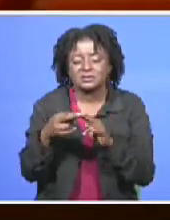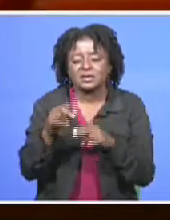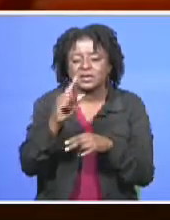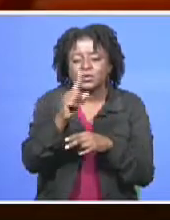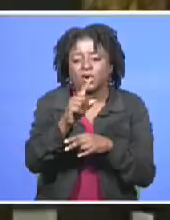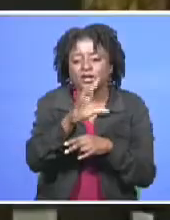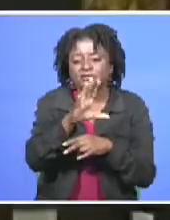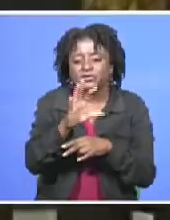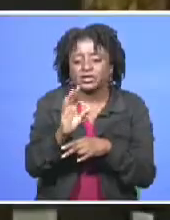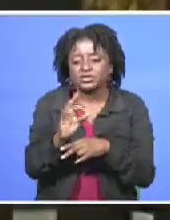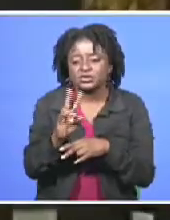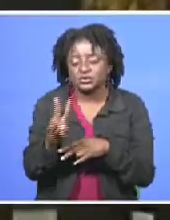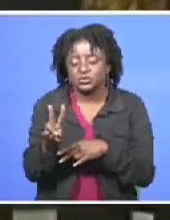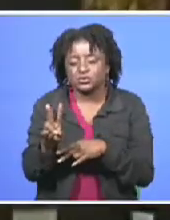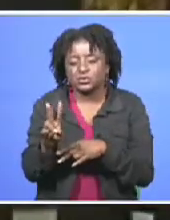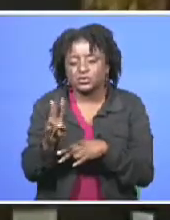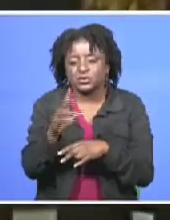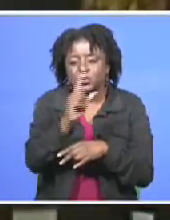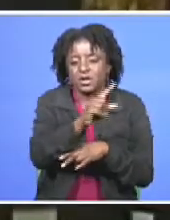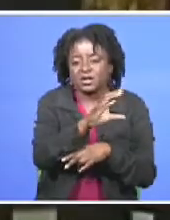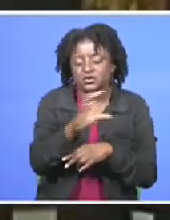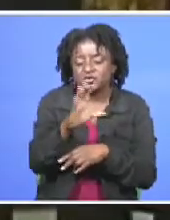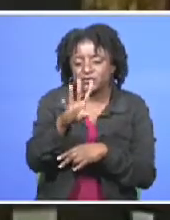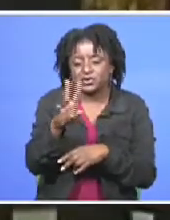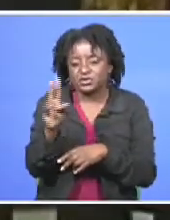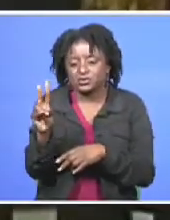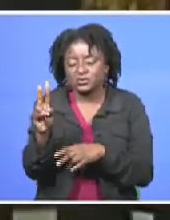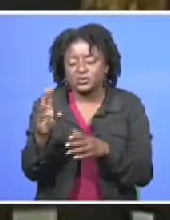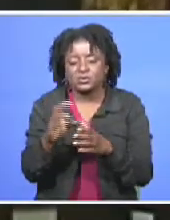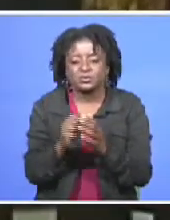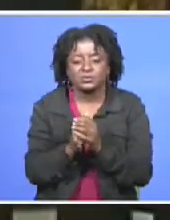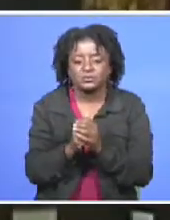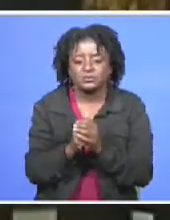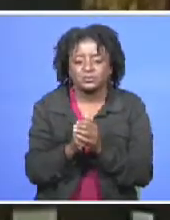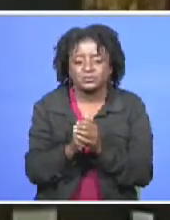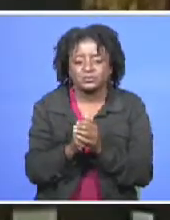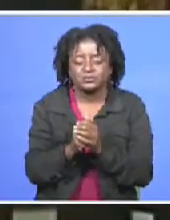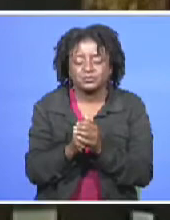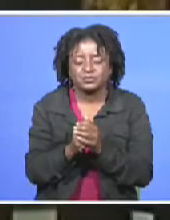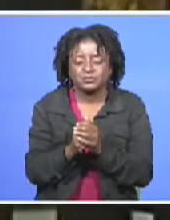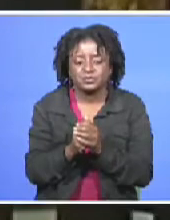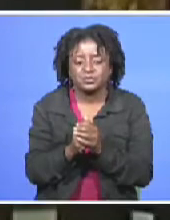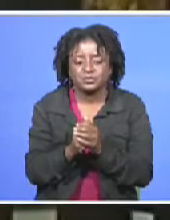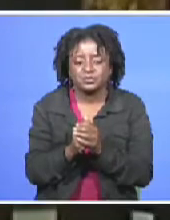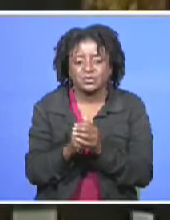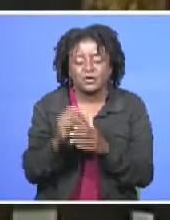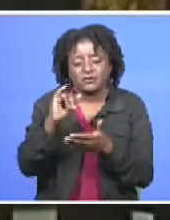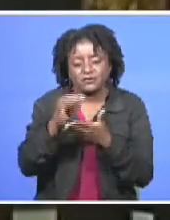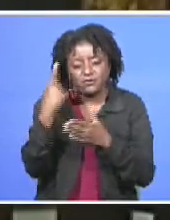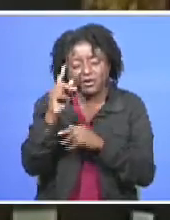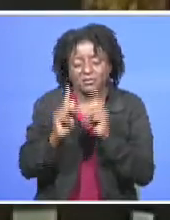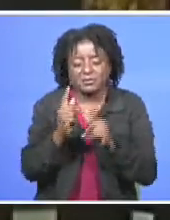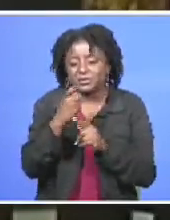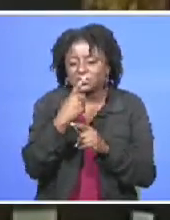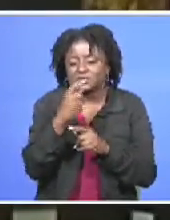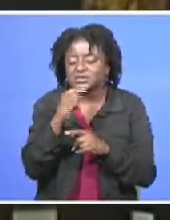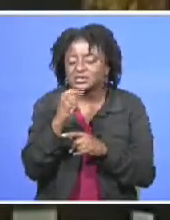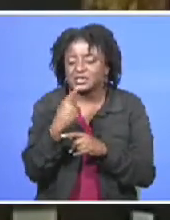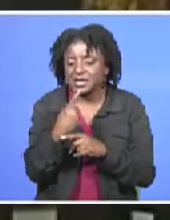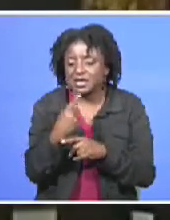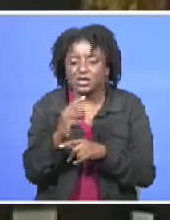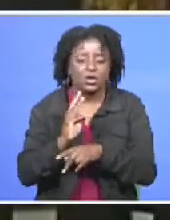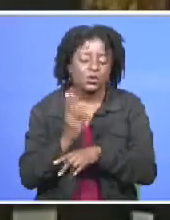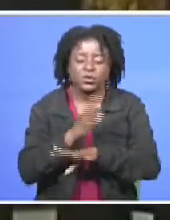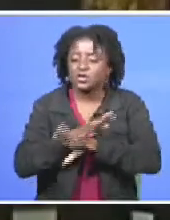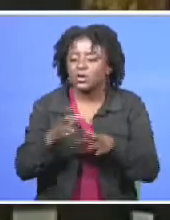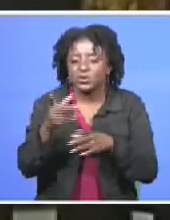190 countries. We have to give credit where credit is due. So for those persons in our country who are saying we don't need a credit bureau, I wish